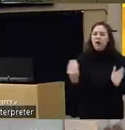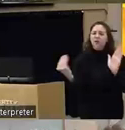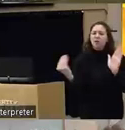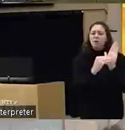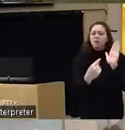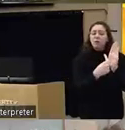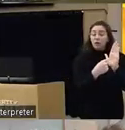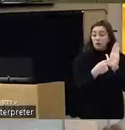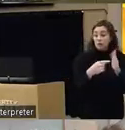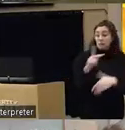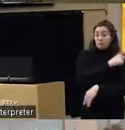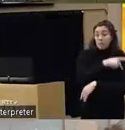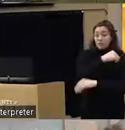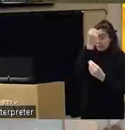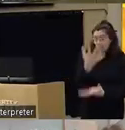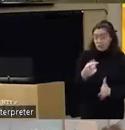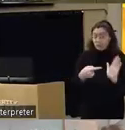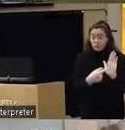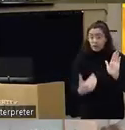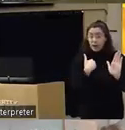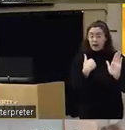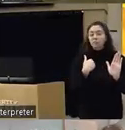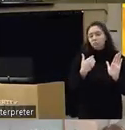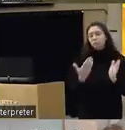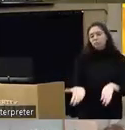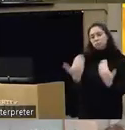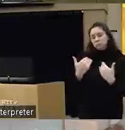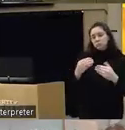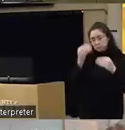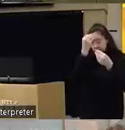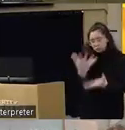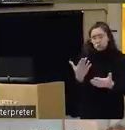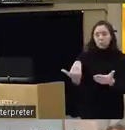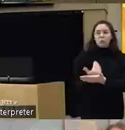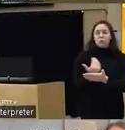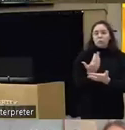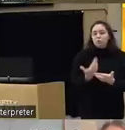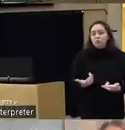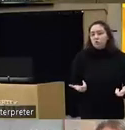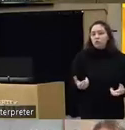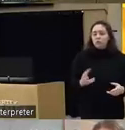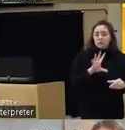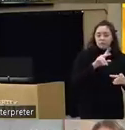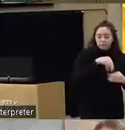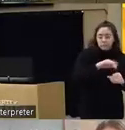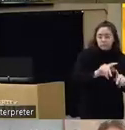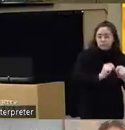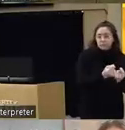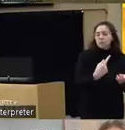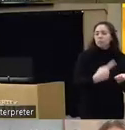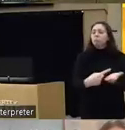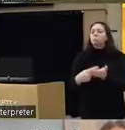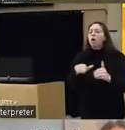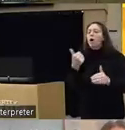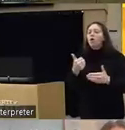patient information that we provide to introduce them to the new resources and people on their team and a discussion about what the possible